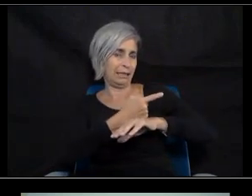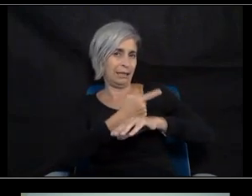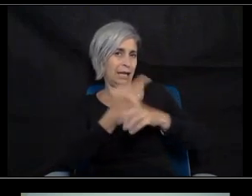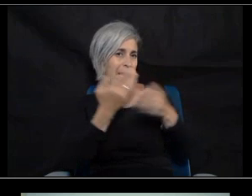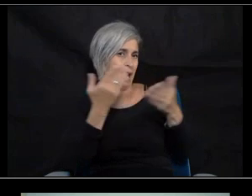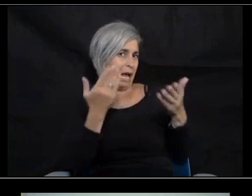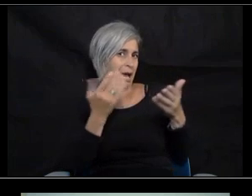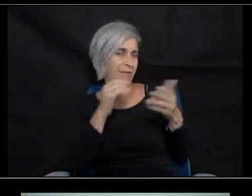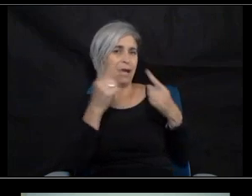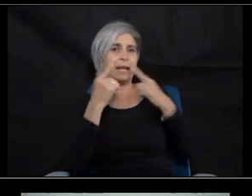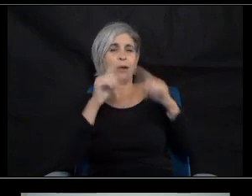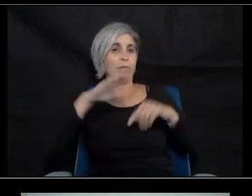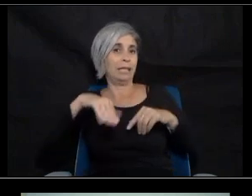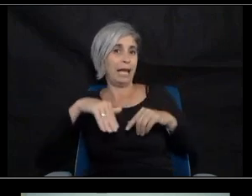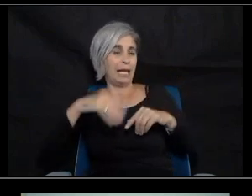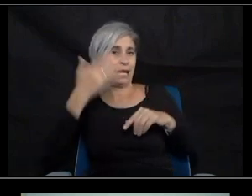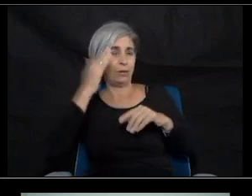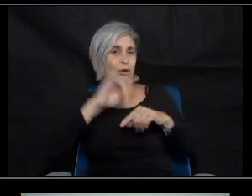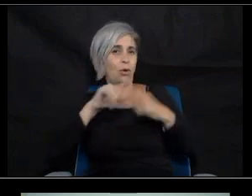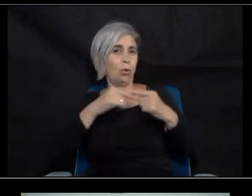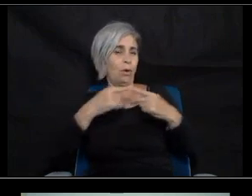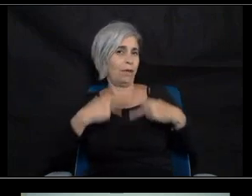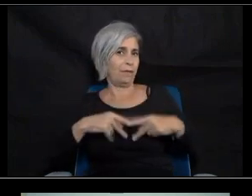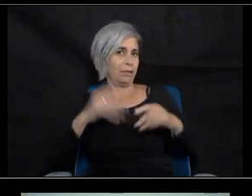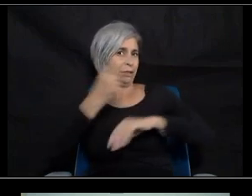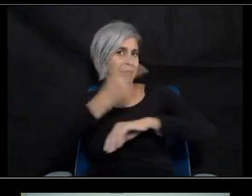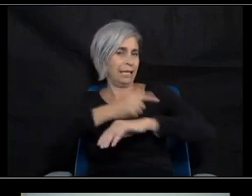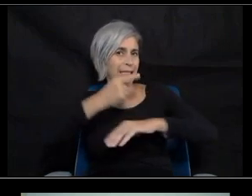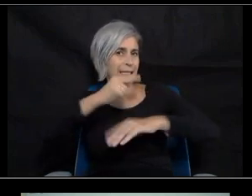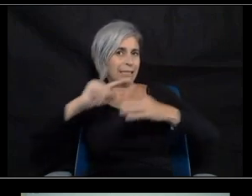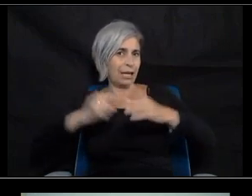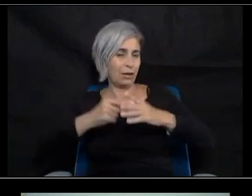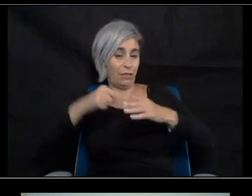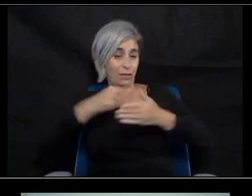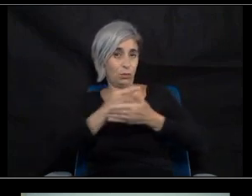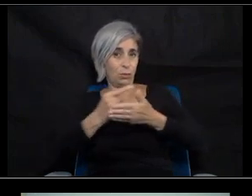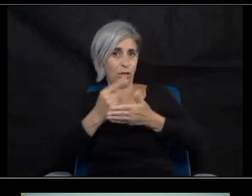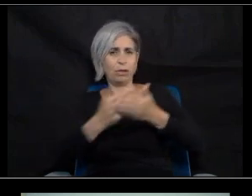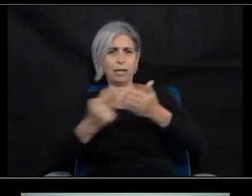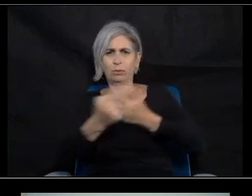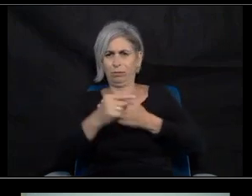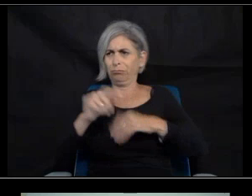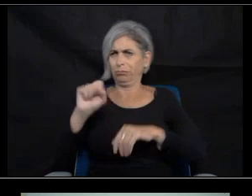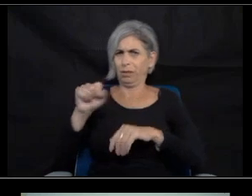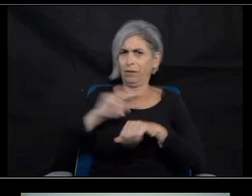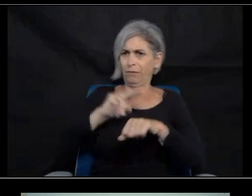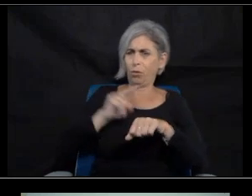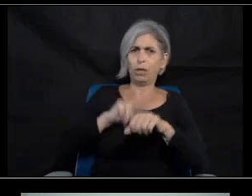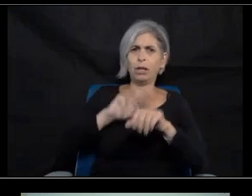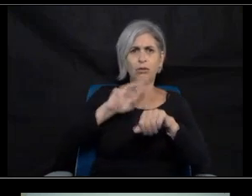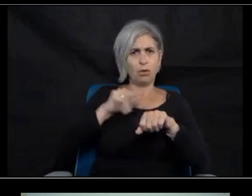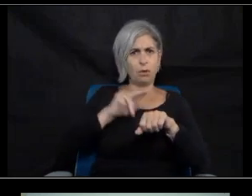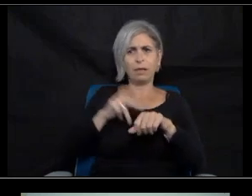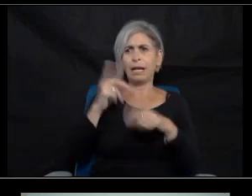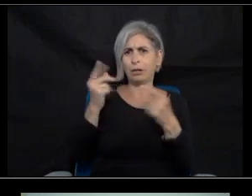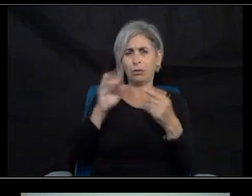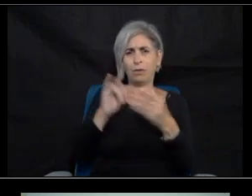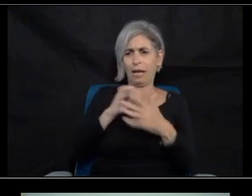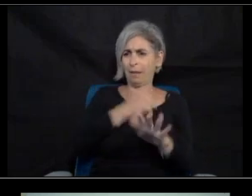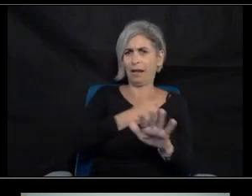I haven't announced it yet because I don't know when his physical date was. It was literally this week or next week, but absolutely. Thank you. I normally do that, and I apologize for